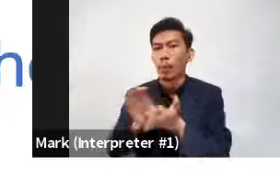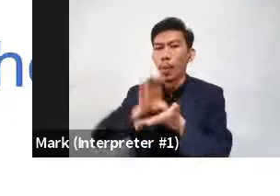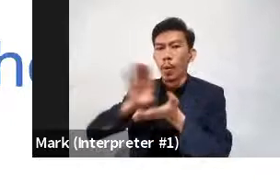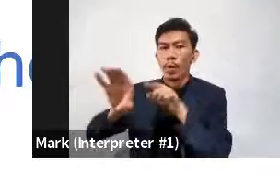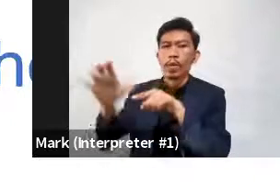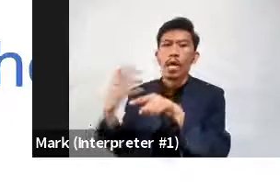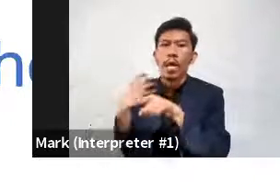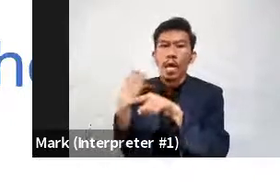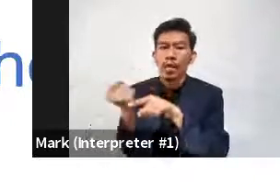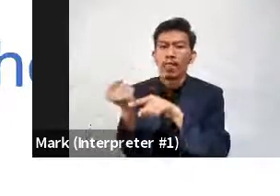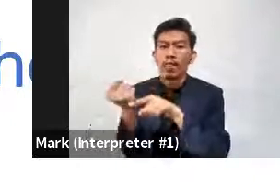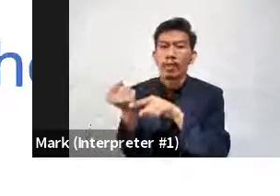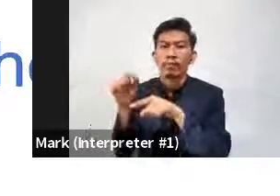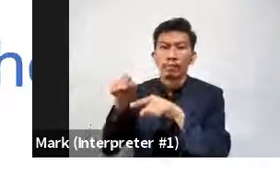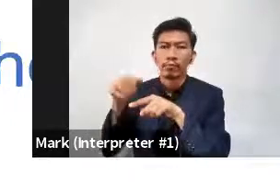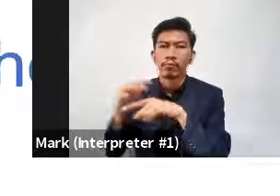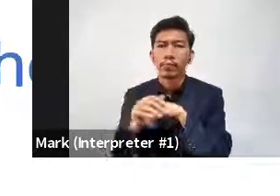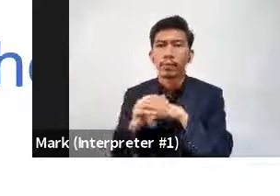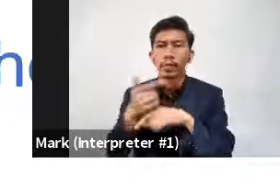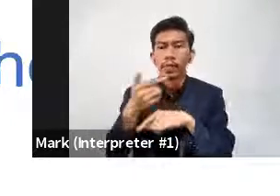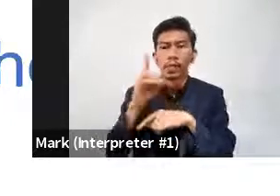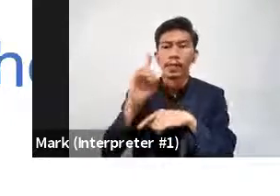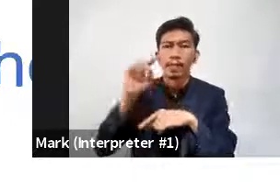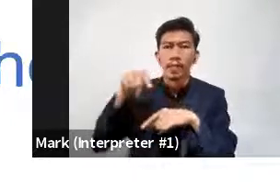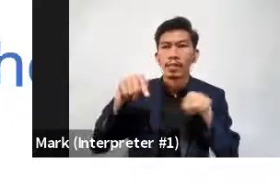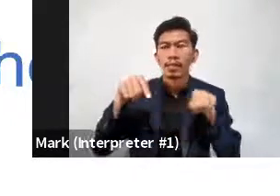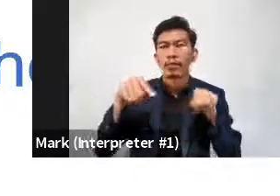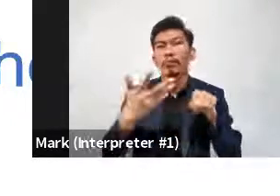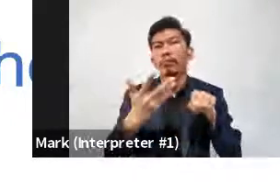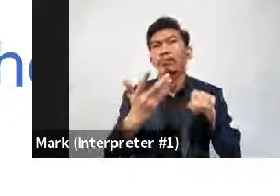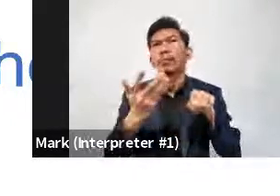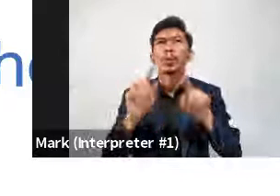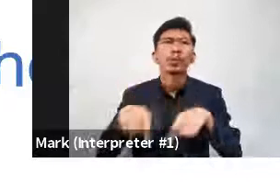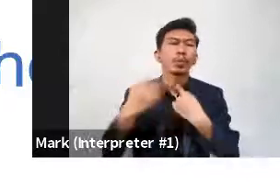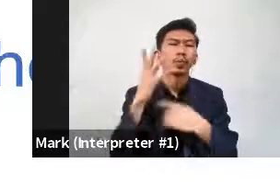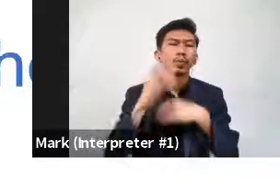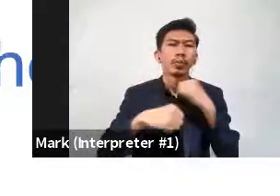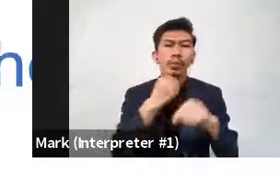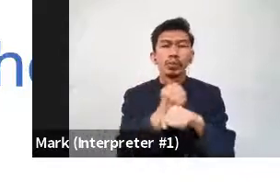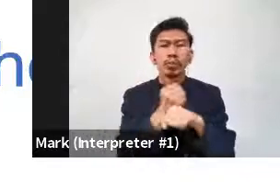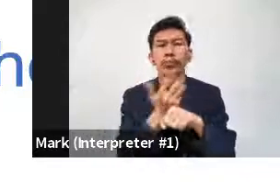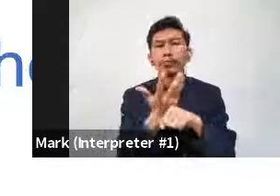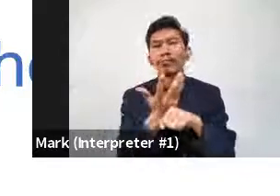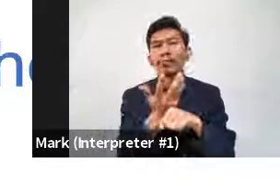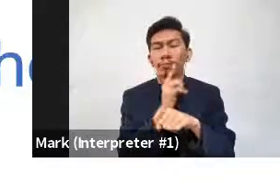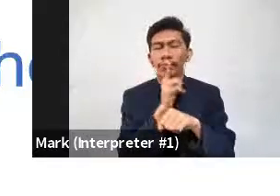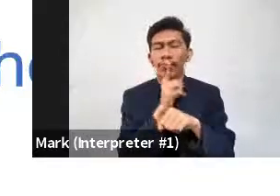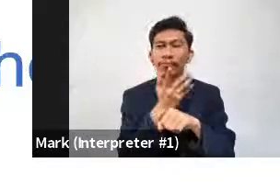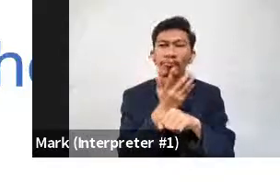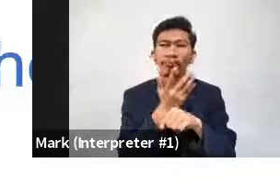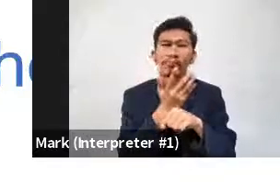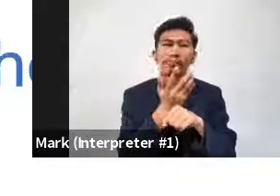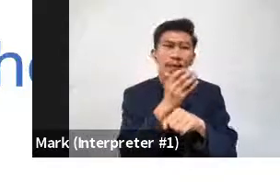The power of GDP per capita that we've been enjoying in the last 5 years, it is not possible